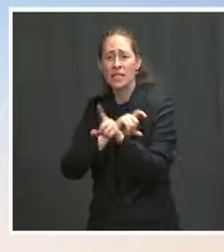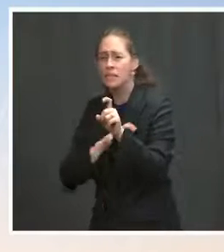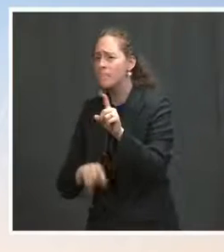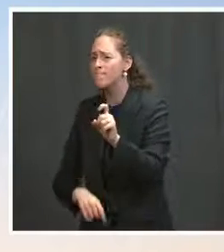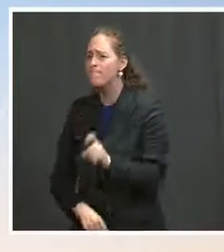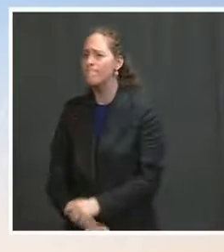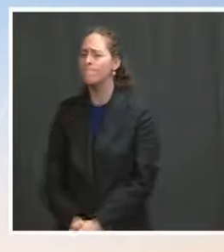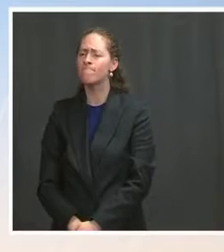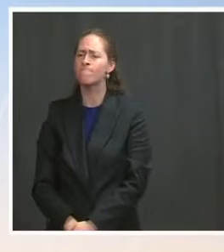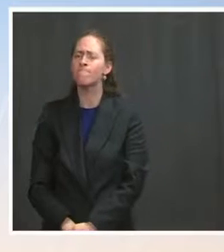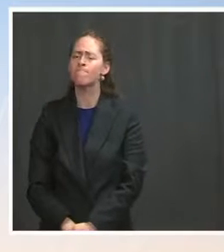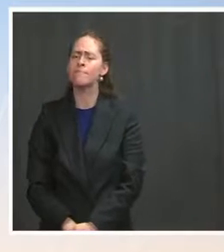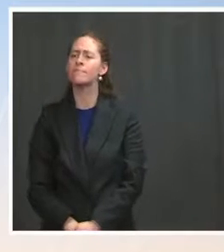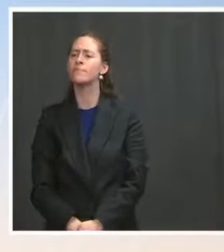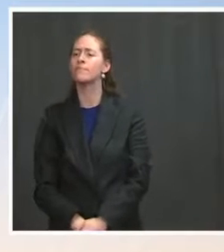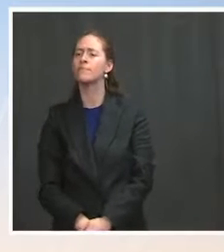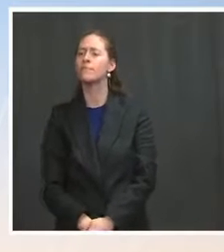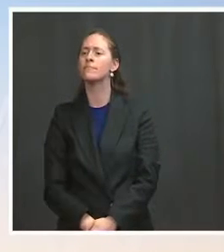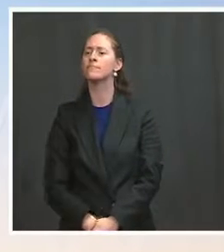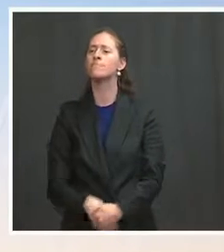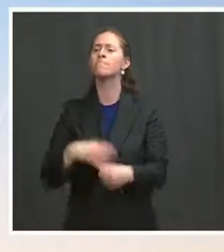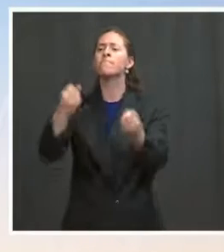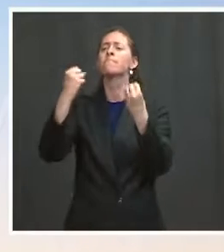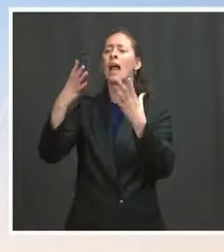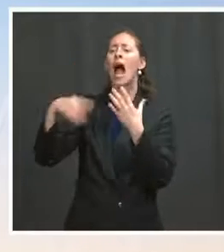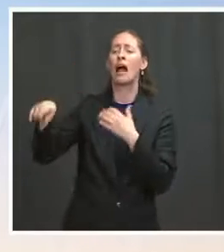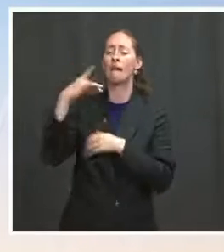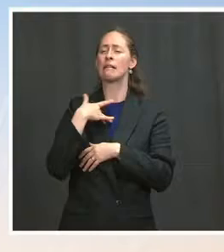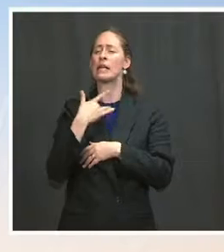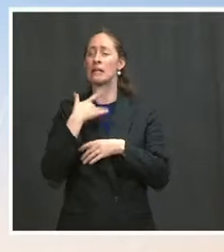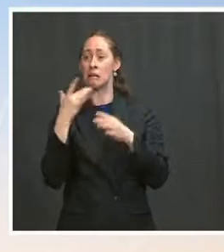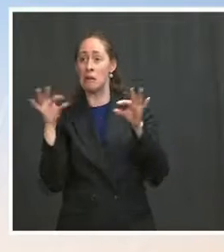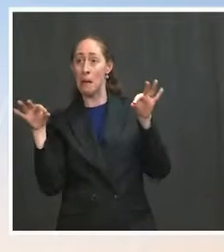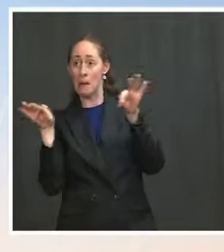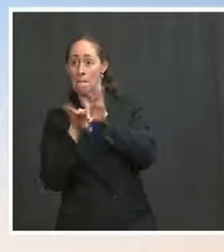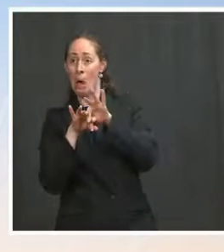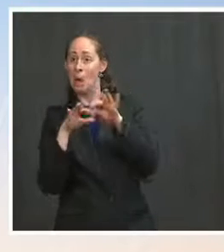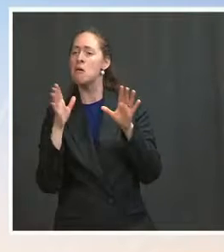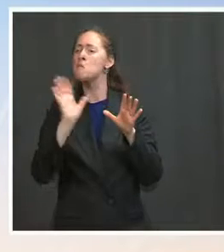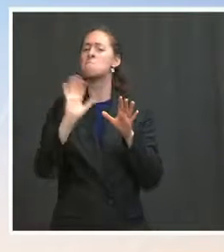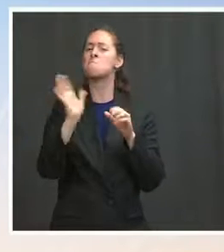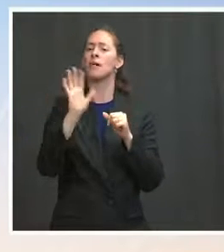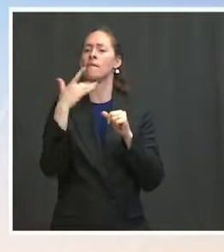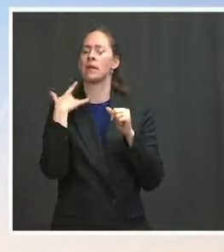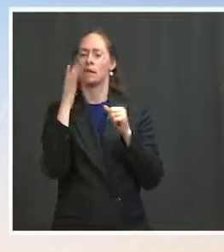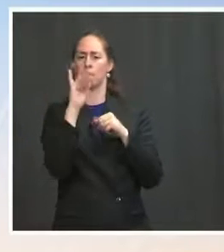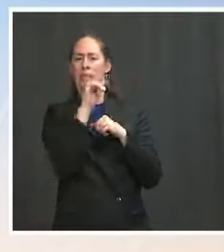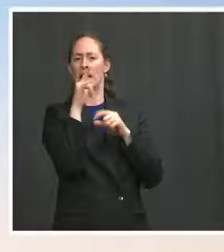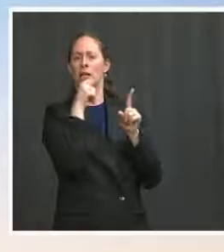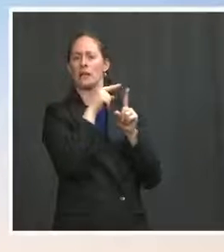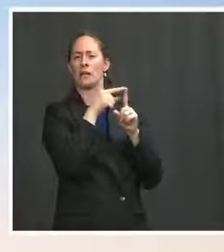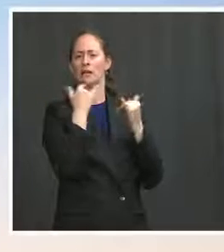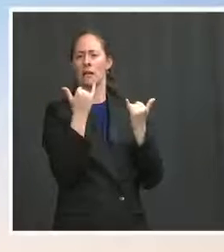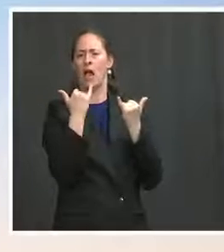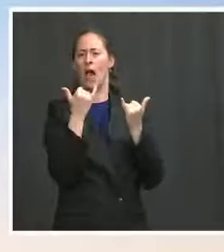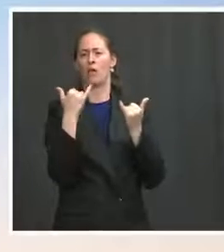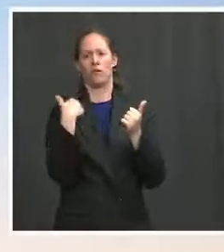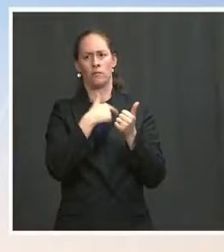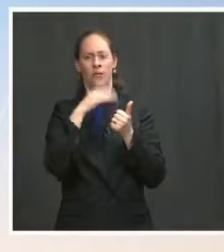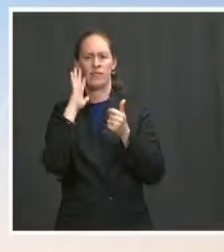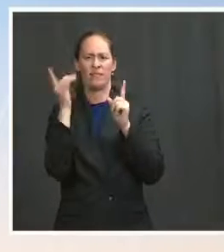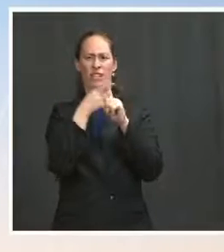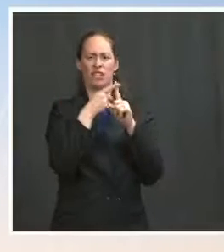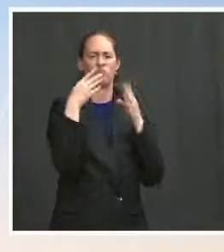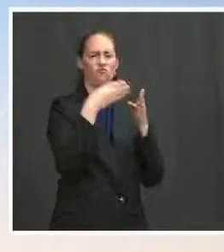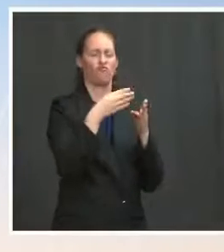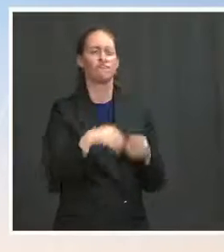forward. They want to see this legislation move forward. We've seen some progress on that front, so that's where we're going to put the basket. We're going to put our eggs. Go ahead in the middle. Yeah.